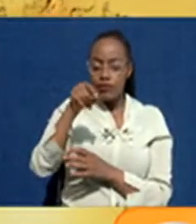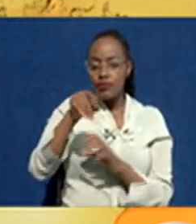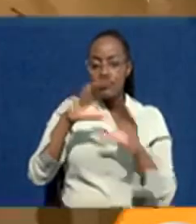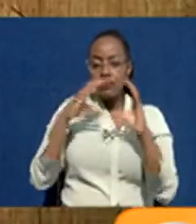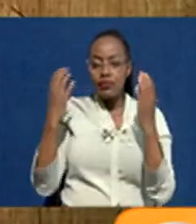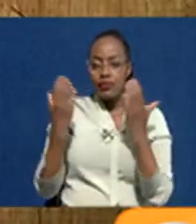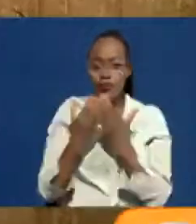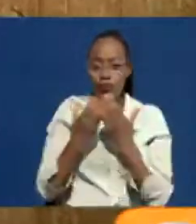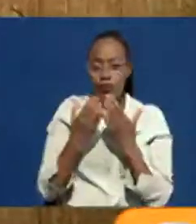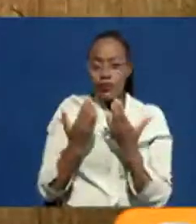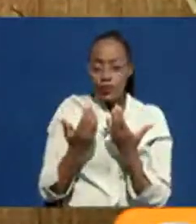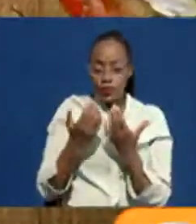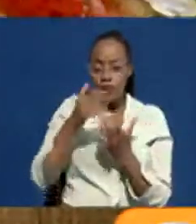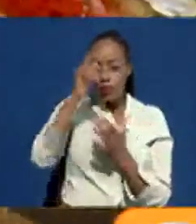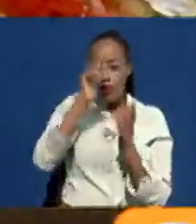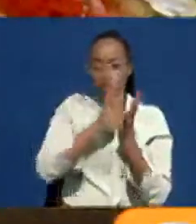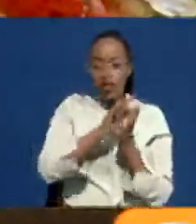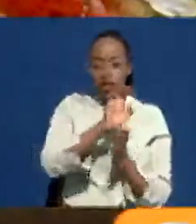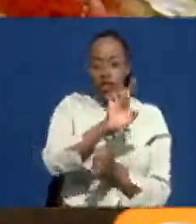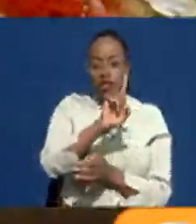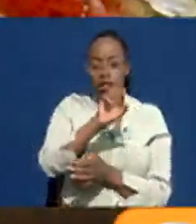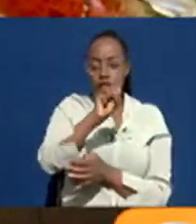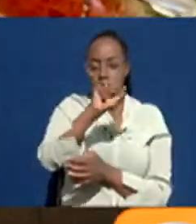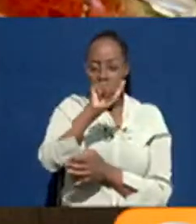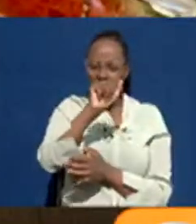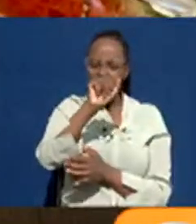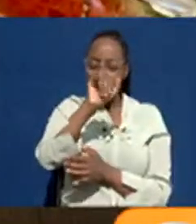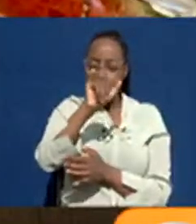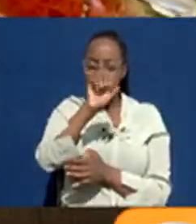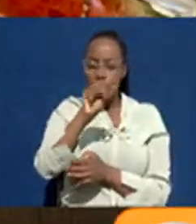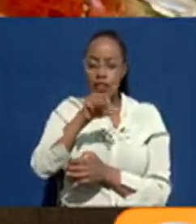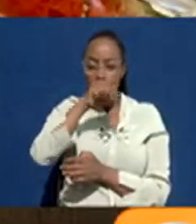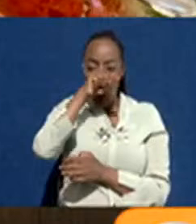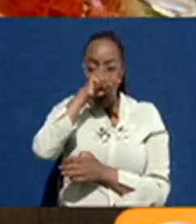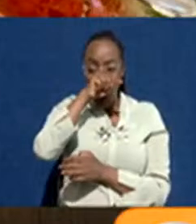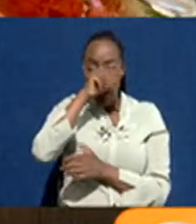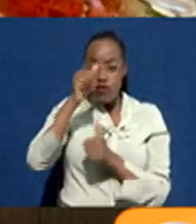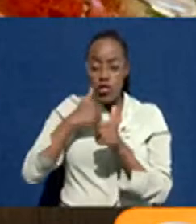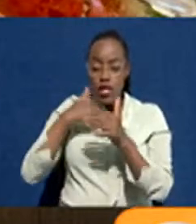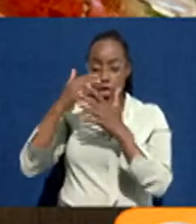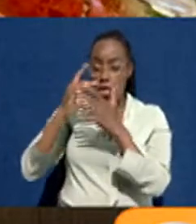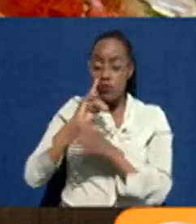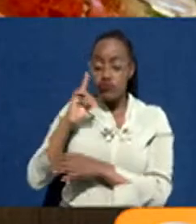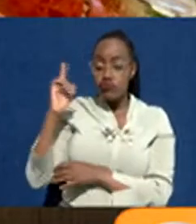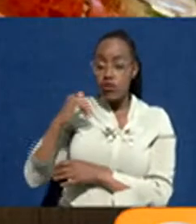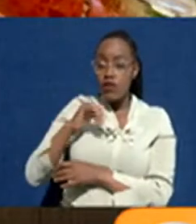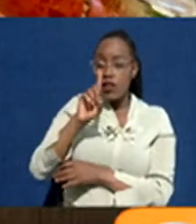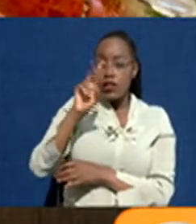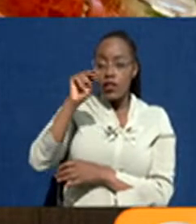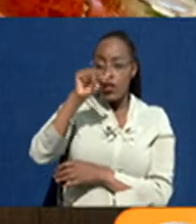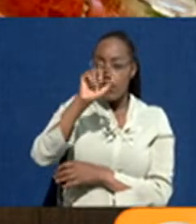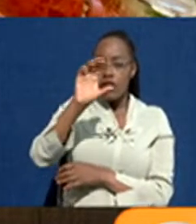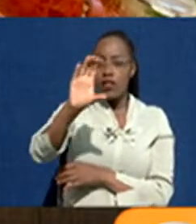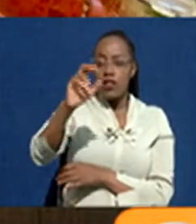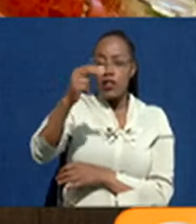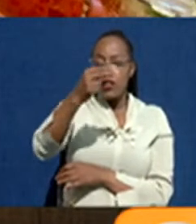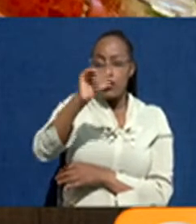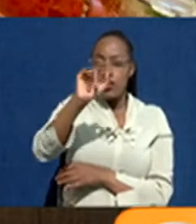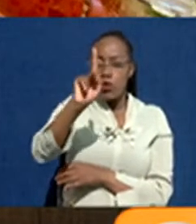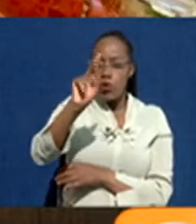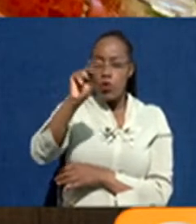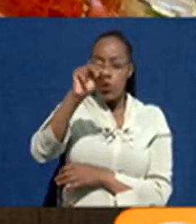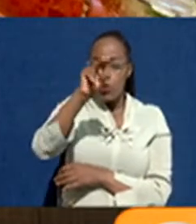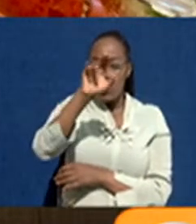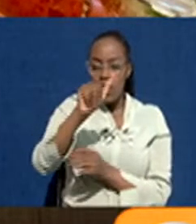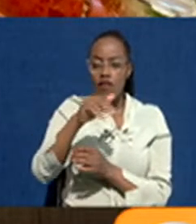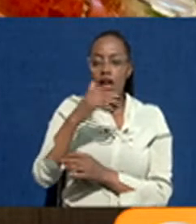the Aedes aegypti and Aedes albopictus mosquito species, which transmit dengue, chikungunya, yellow fever,